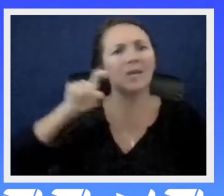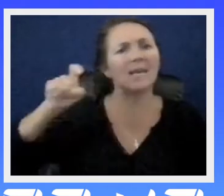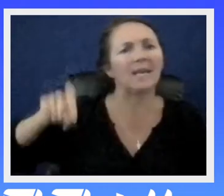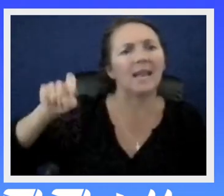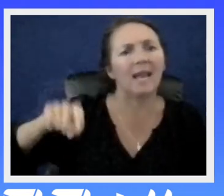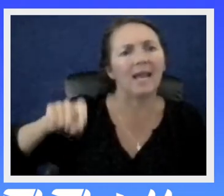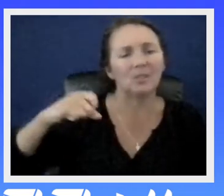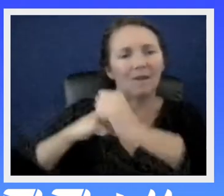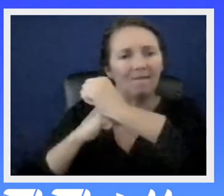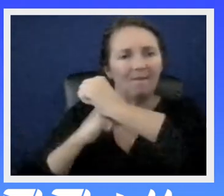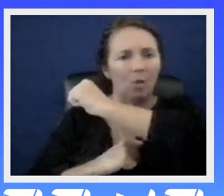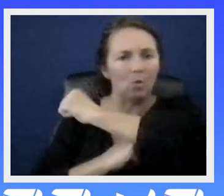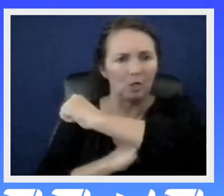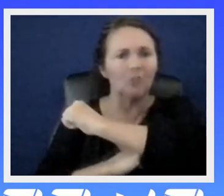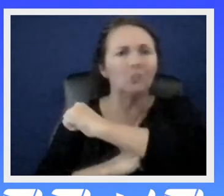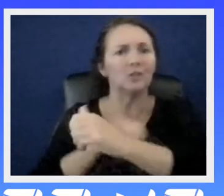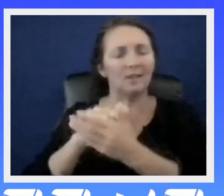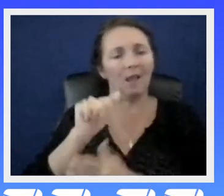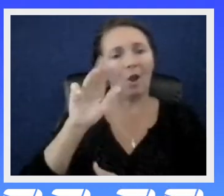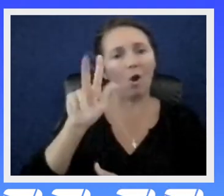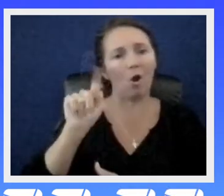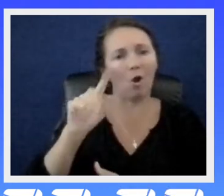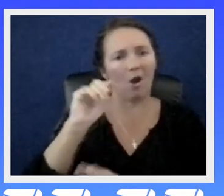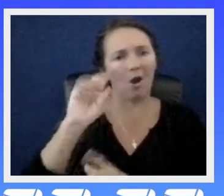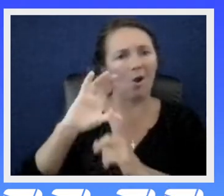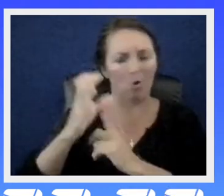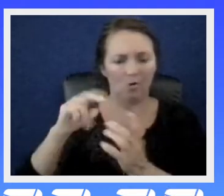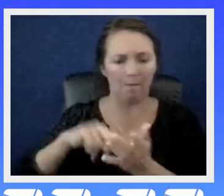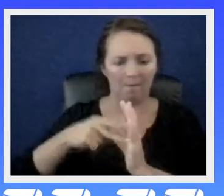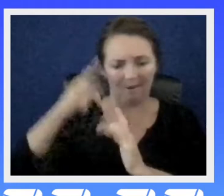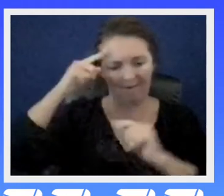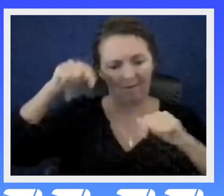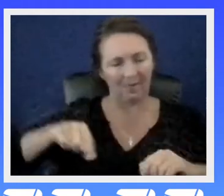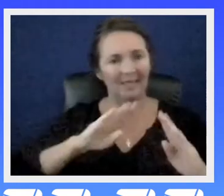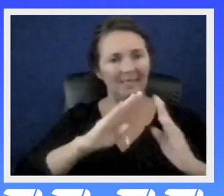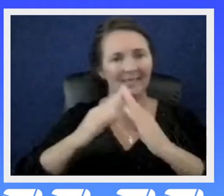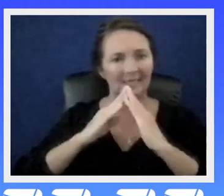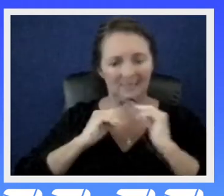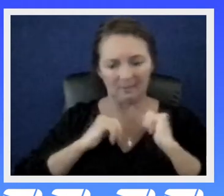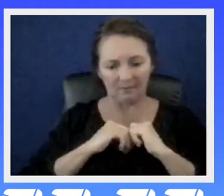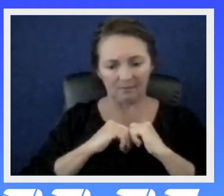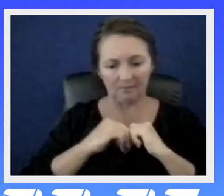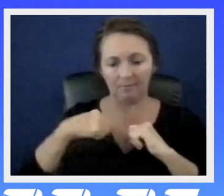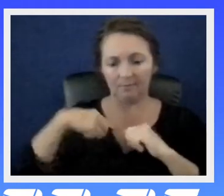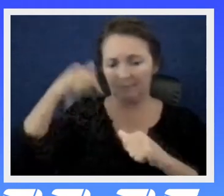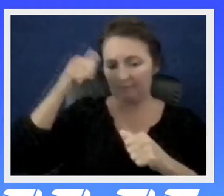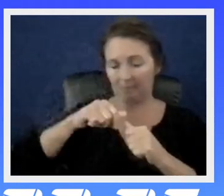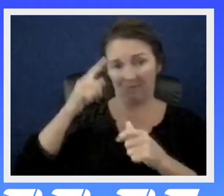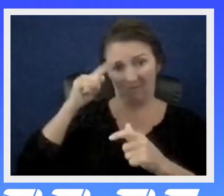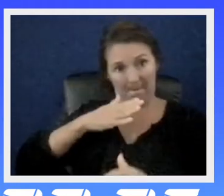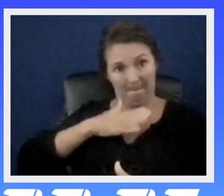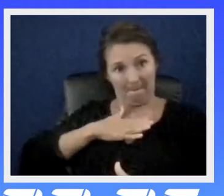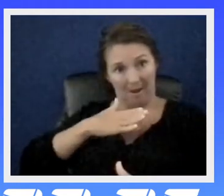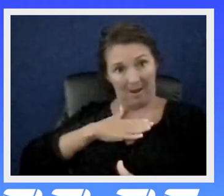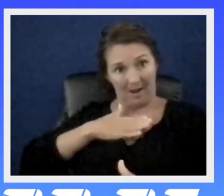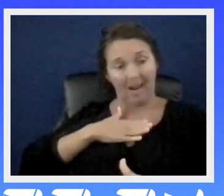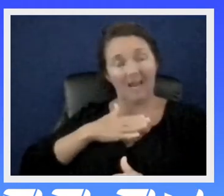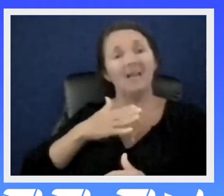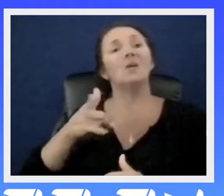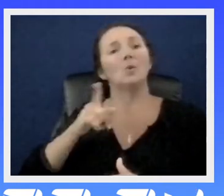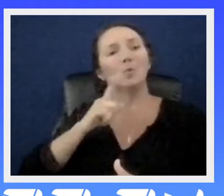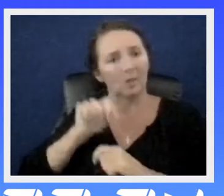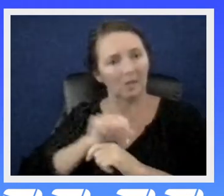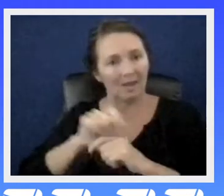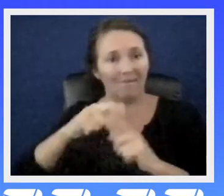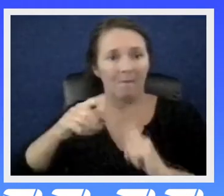foundation that arts and culture means for the city. It is something that I feel down to my core. I think in some ways it comes from my parents